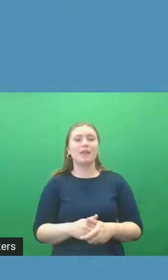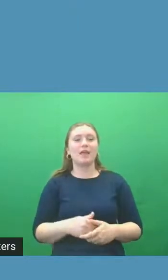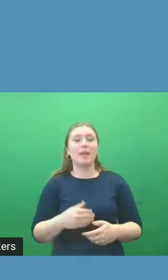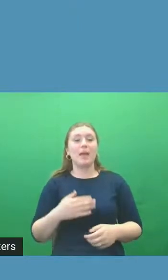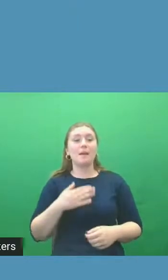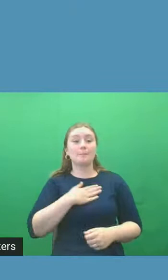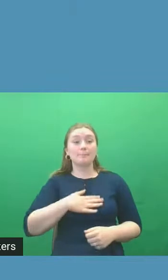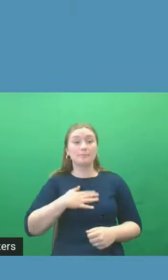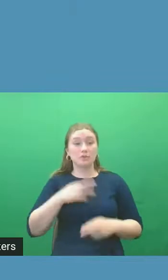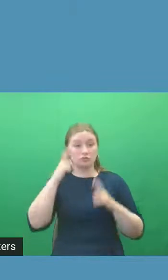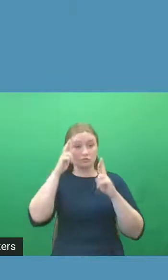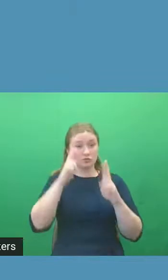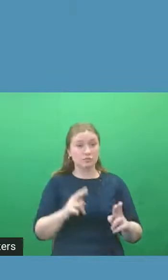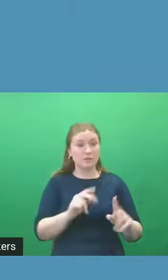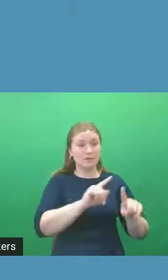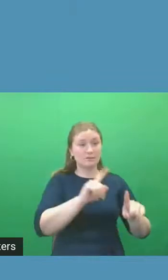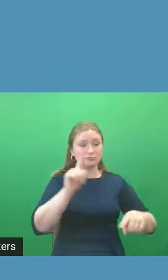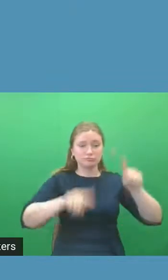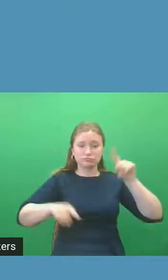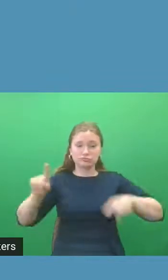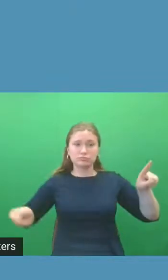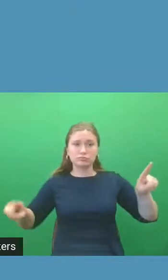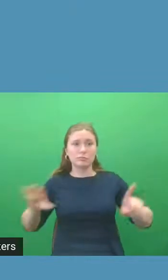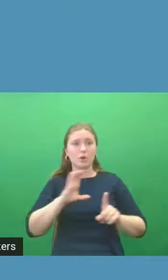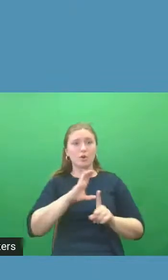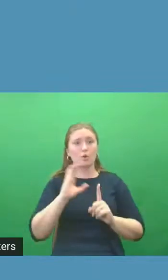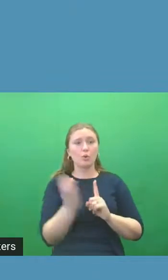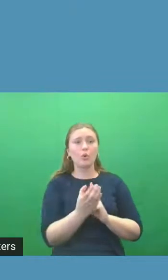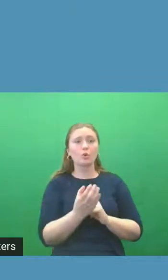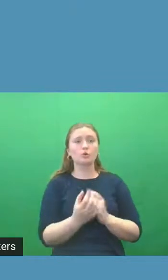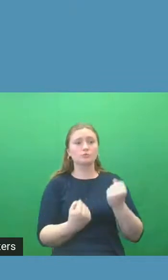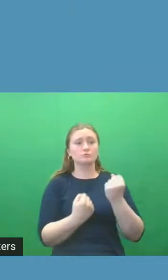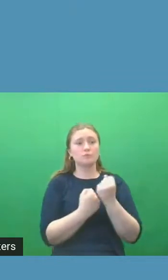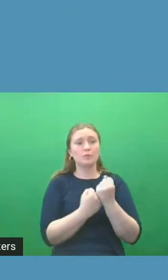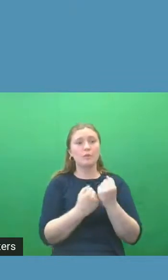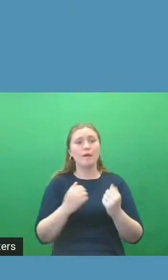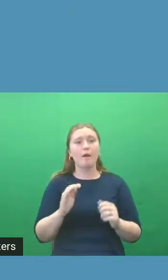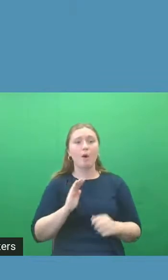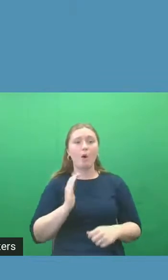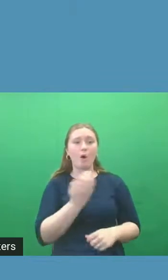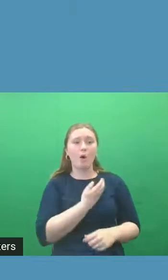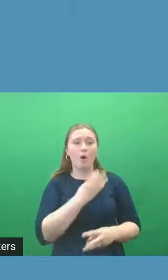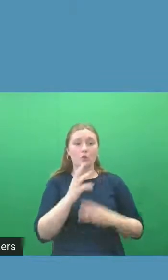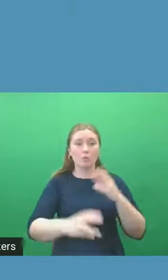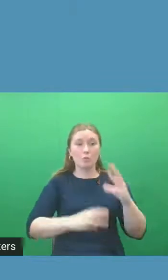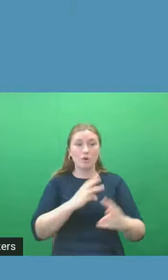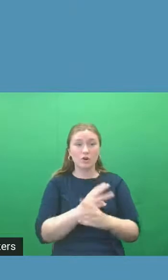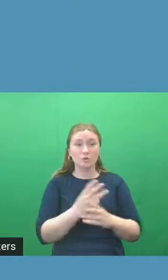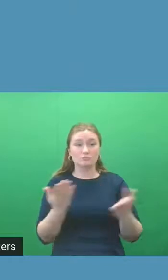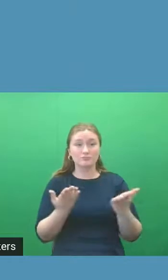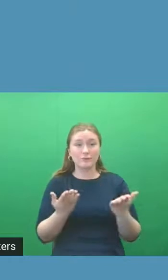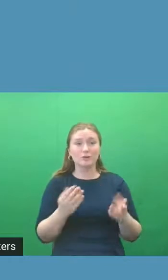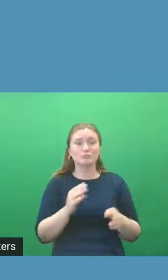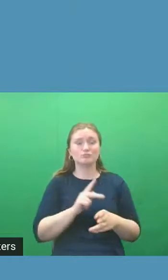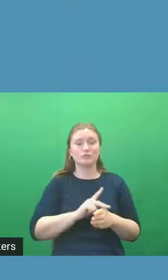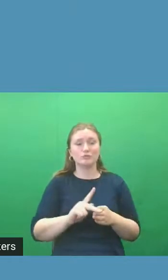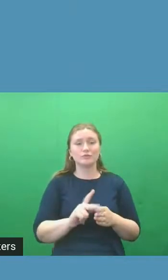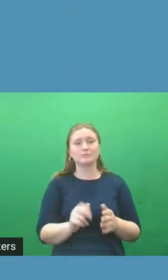diversity of cultures and experiences that form the richness of our world and our profession. Thank